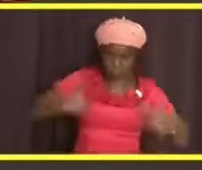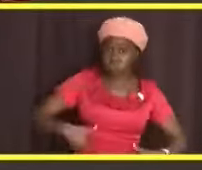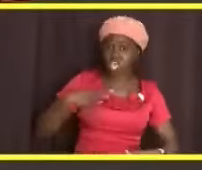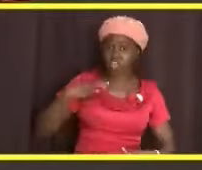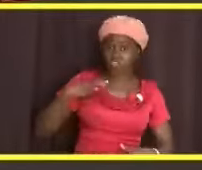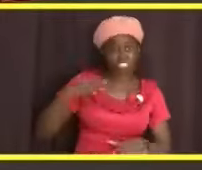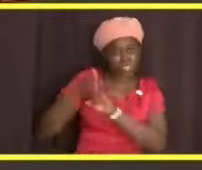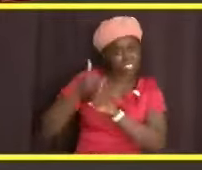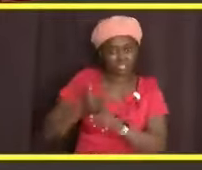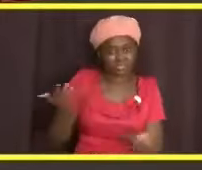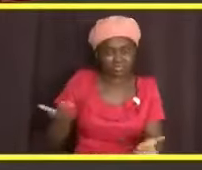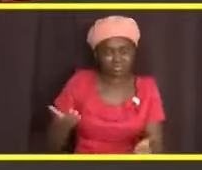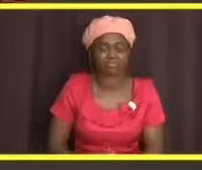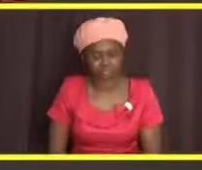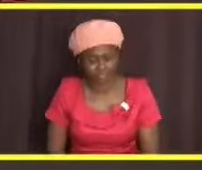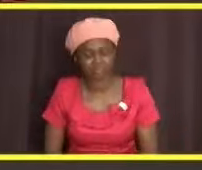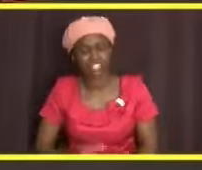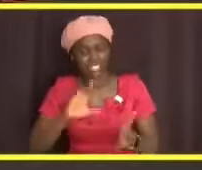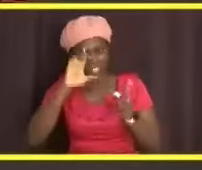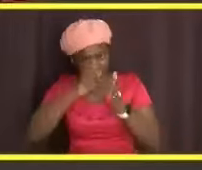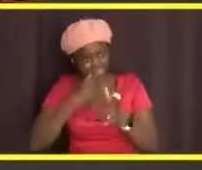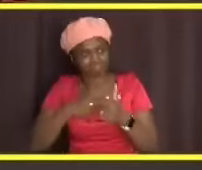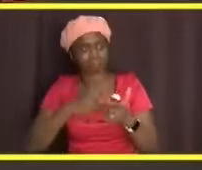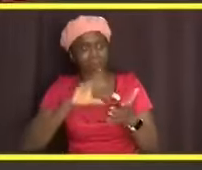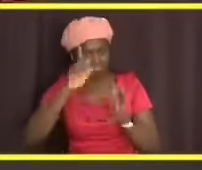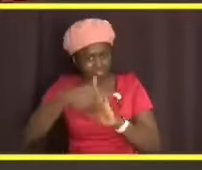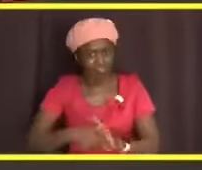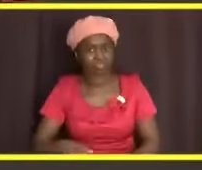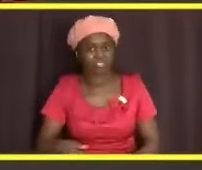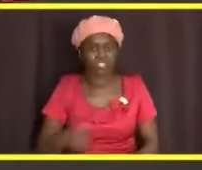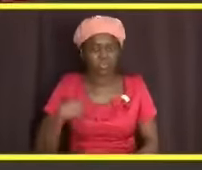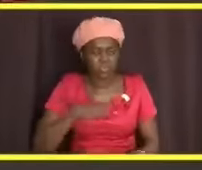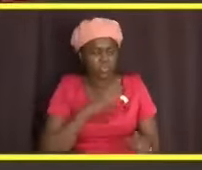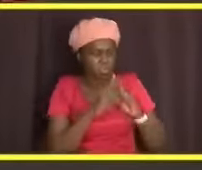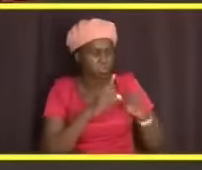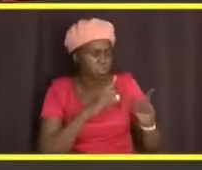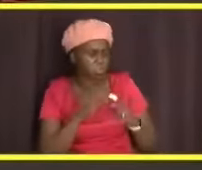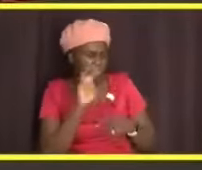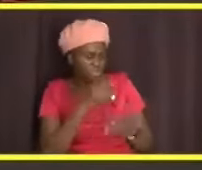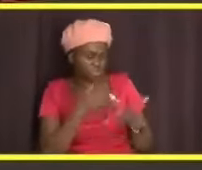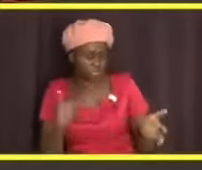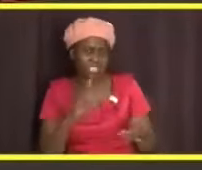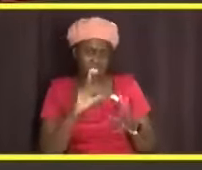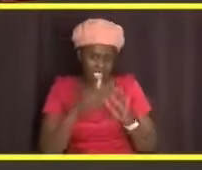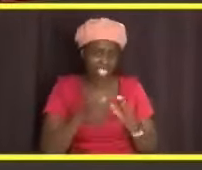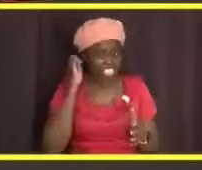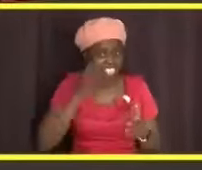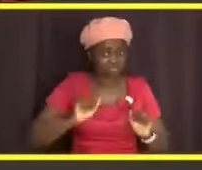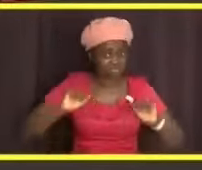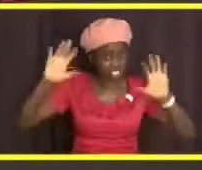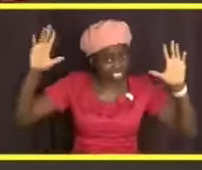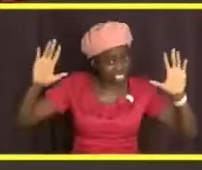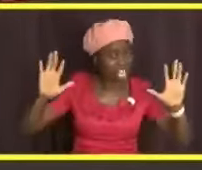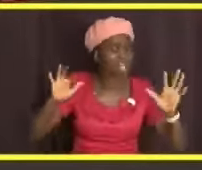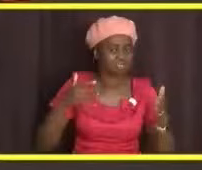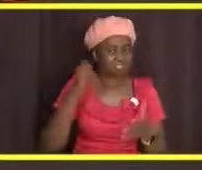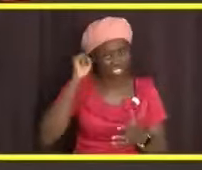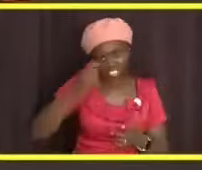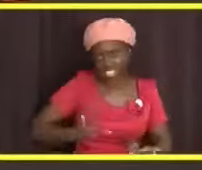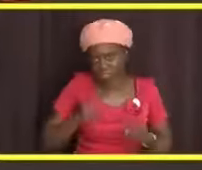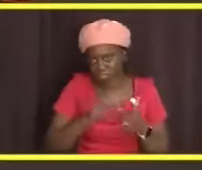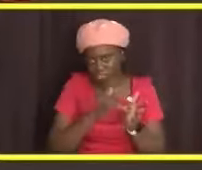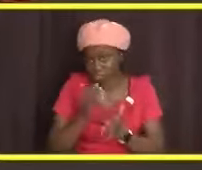Then he gave his life to Jesus. Oh, we've been talking to him before, but he thought that Christianity is for those of us who